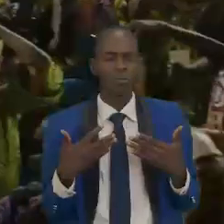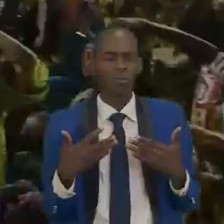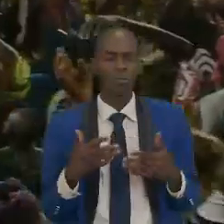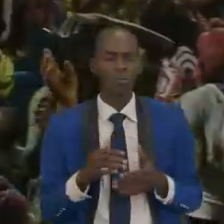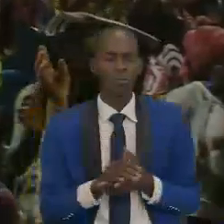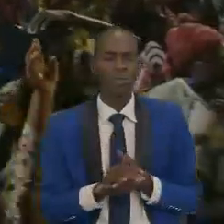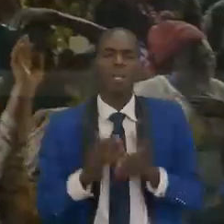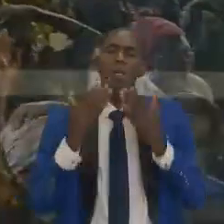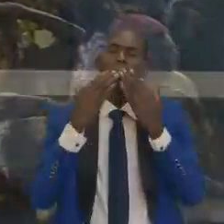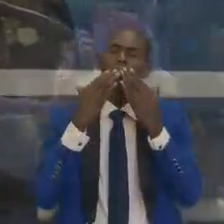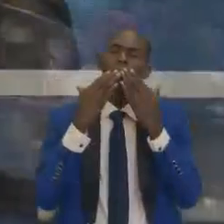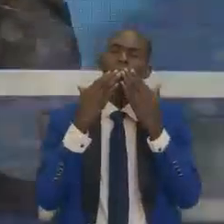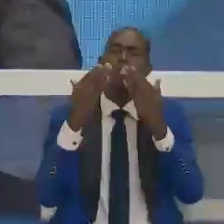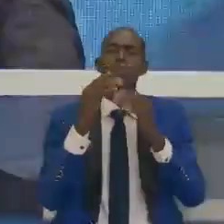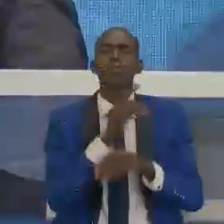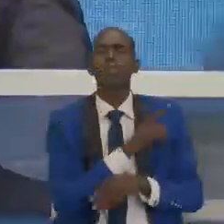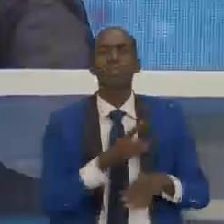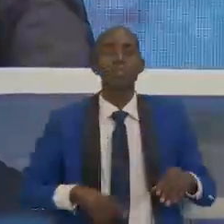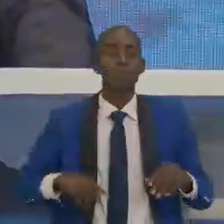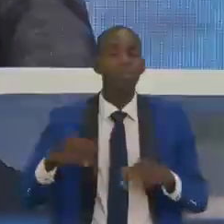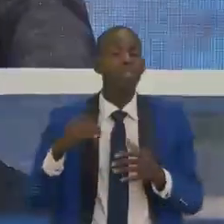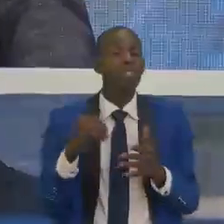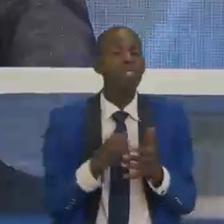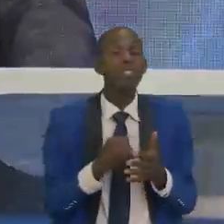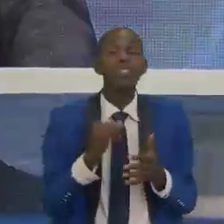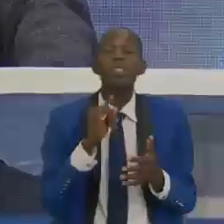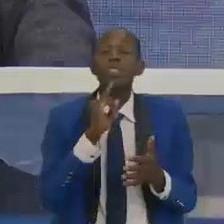Thank you, Lord. It is done.